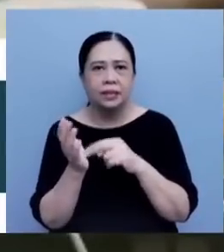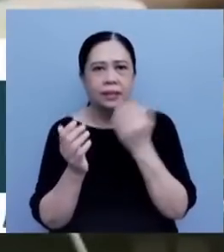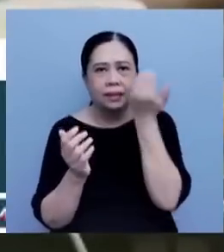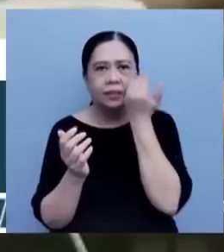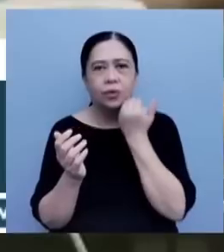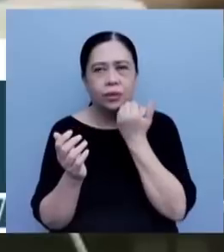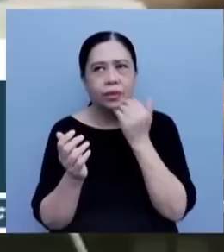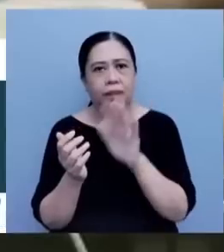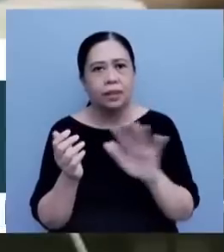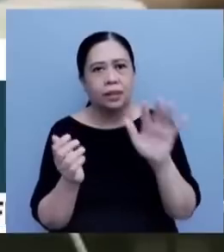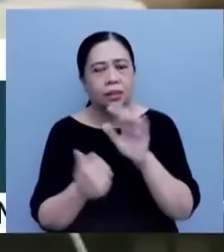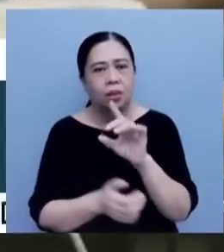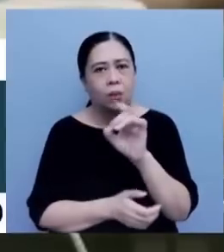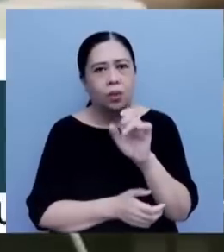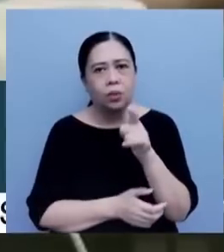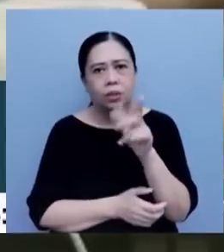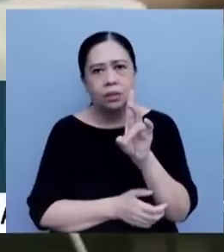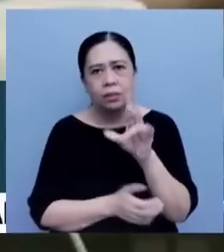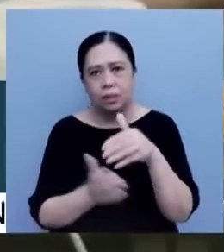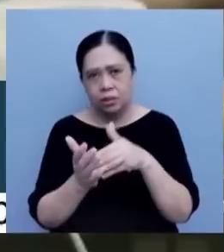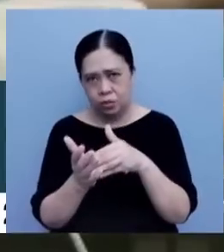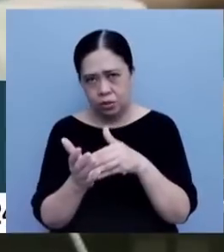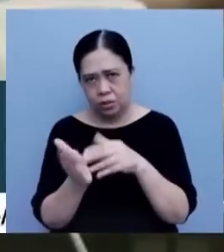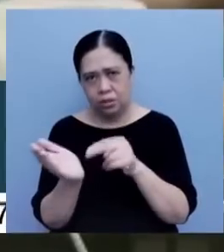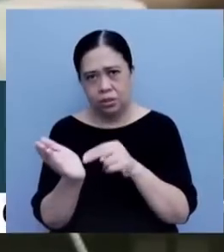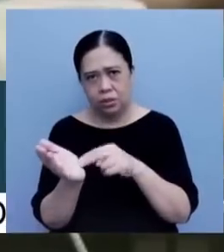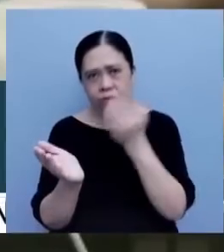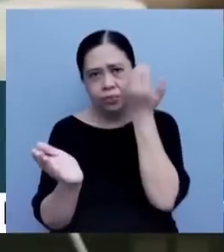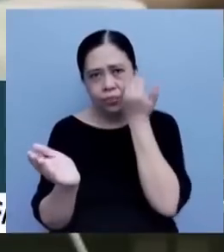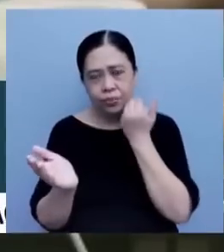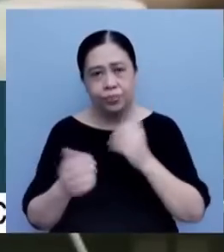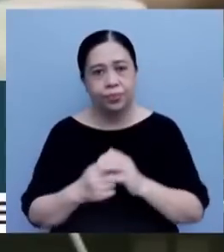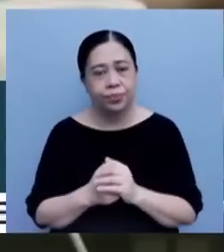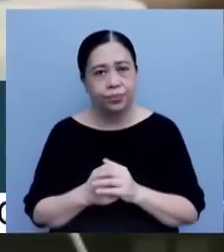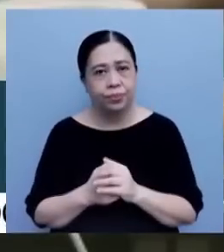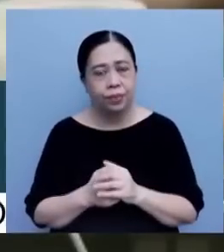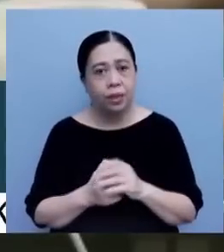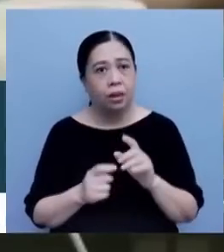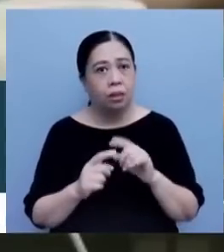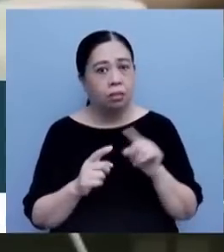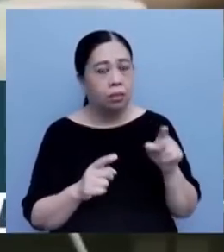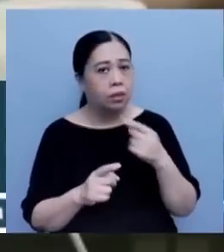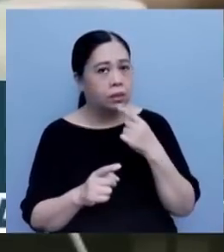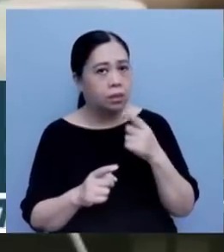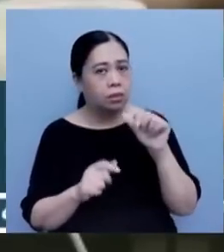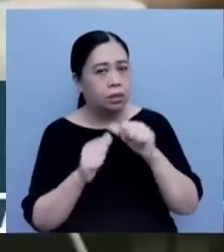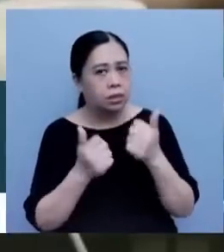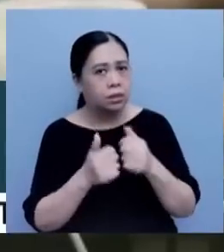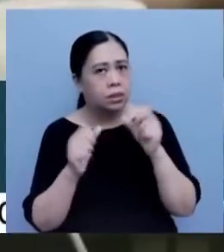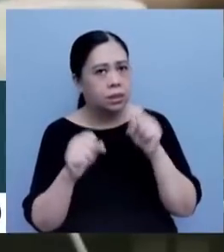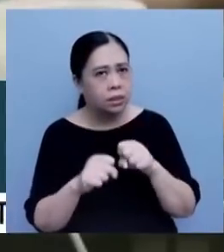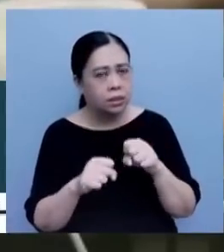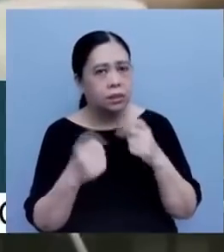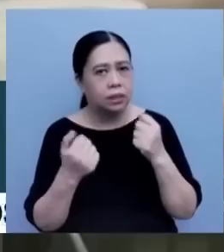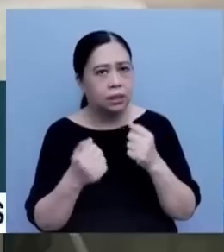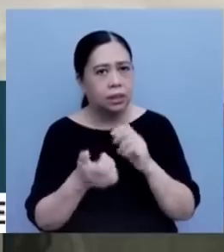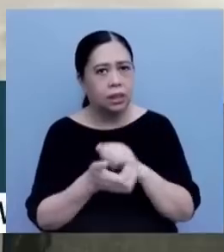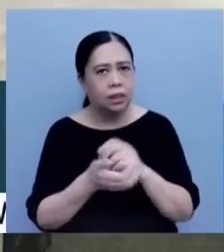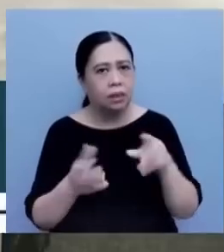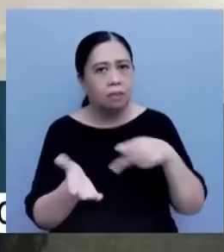about 127,000 nurses. But he gave the assurance the agency can pay COVID